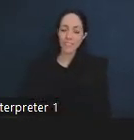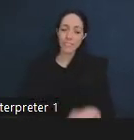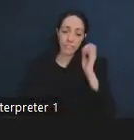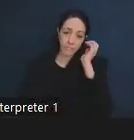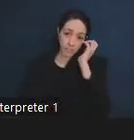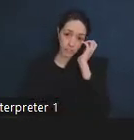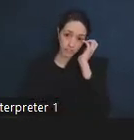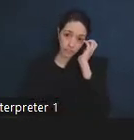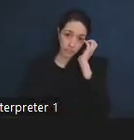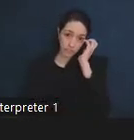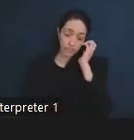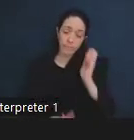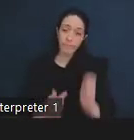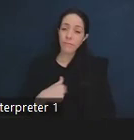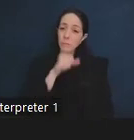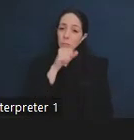I would love that.